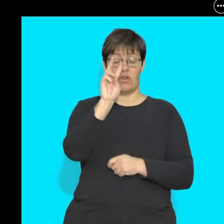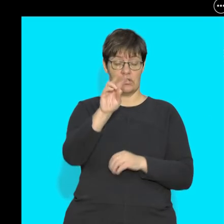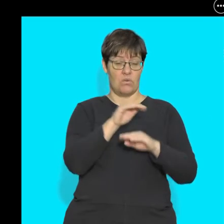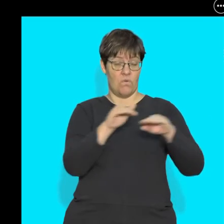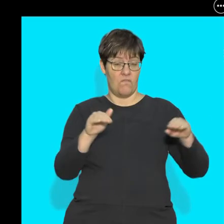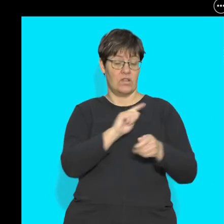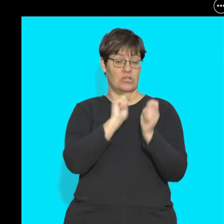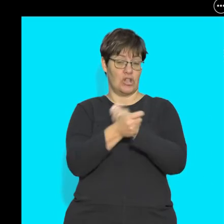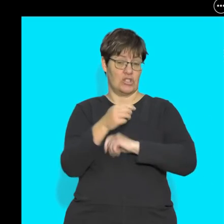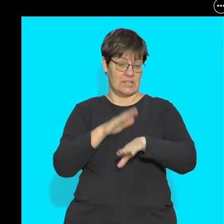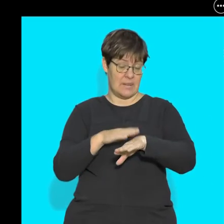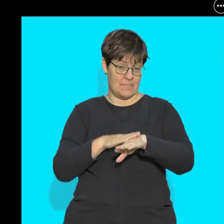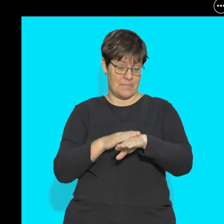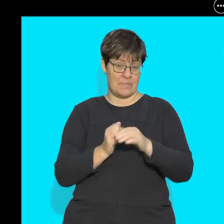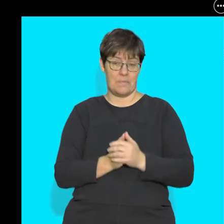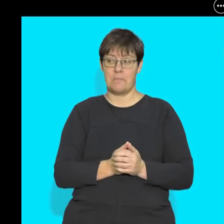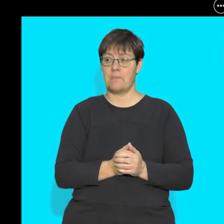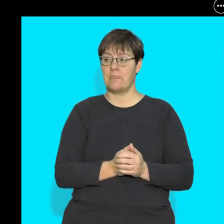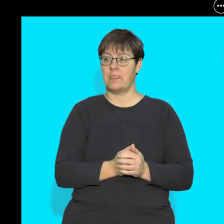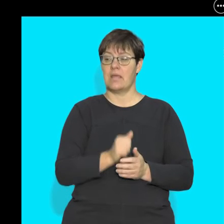in time.